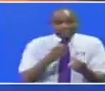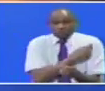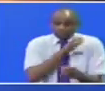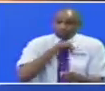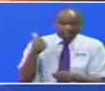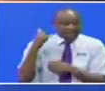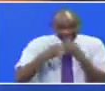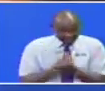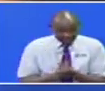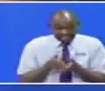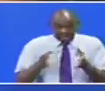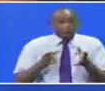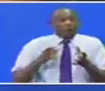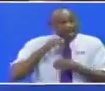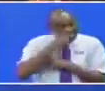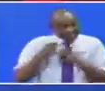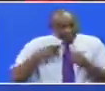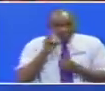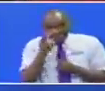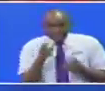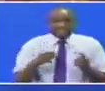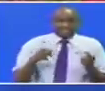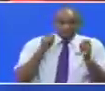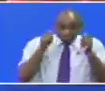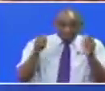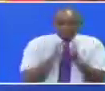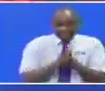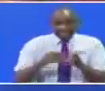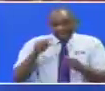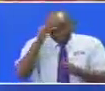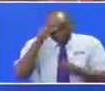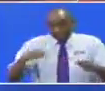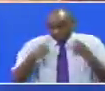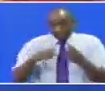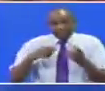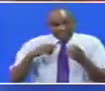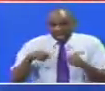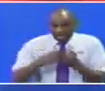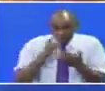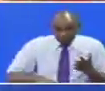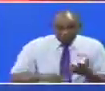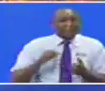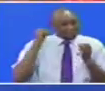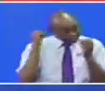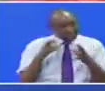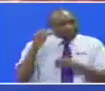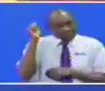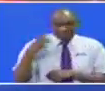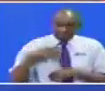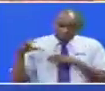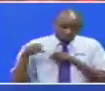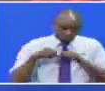the country is yet to see the end of the doctors versus government drama as thousands of Kenyans continue to